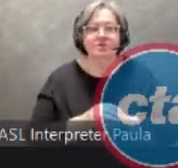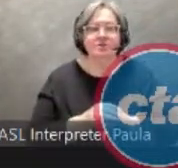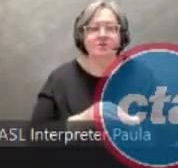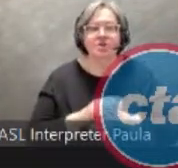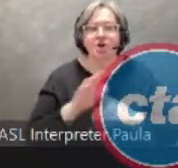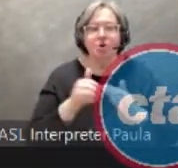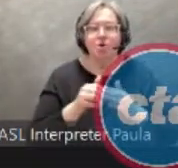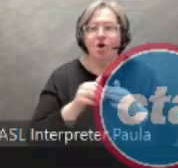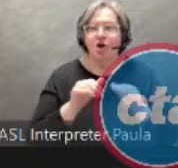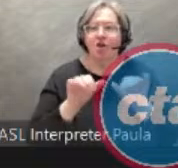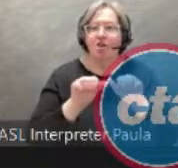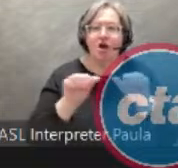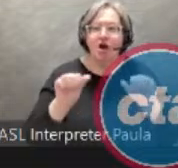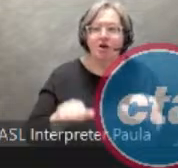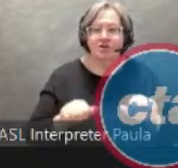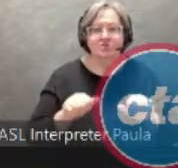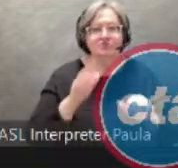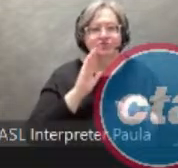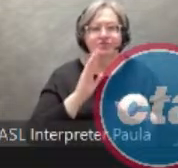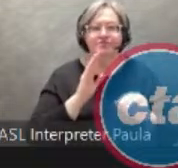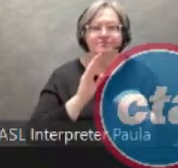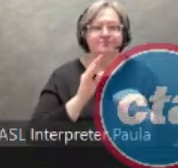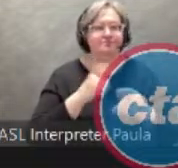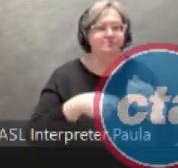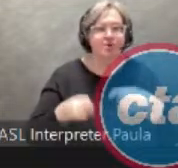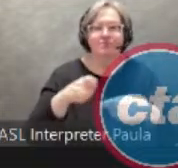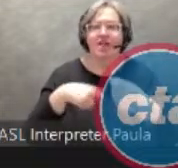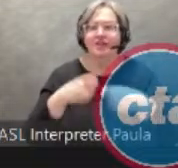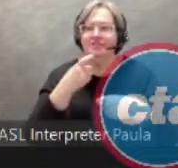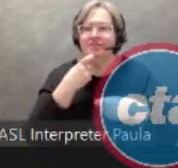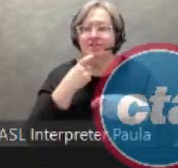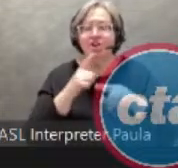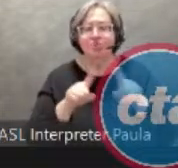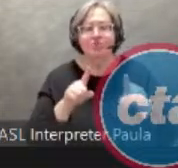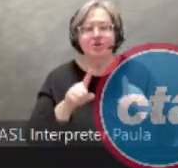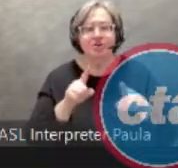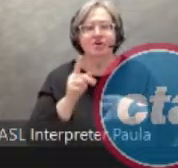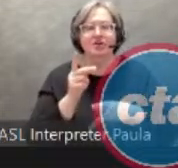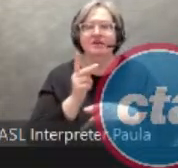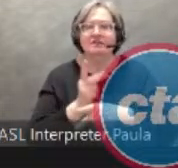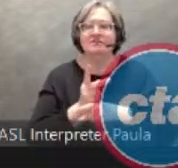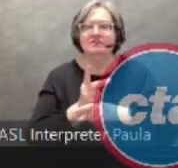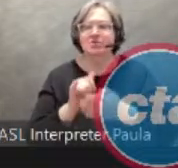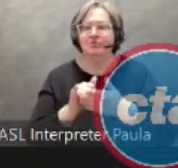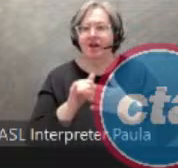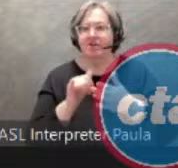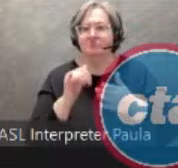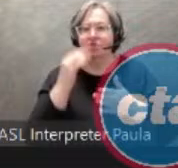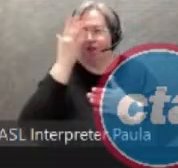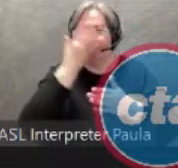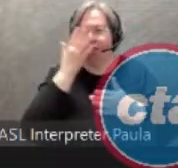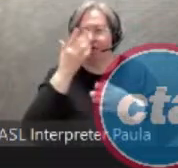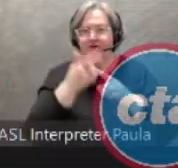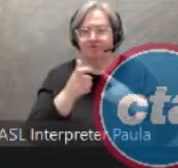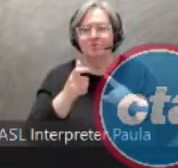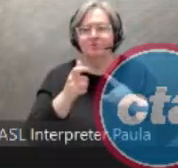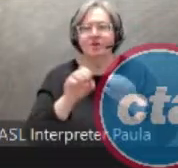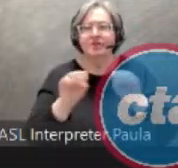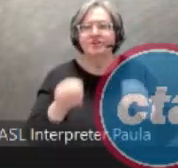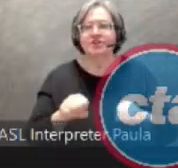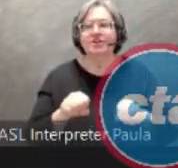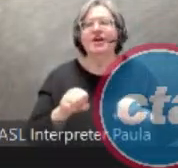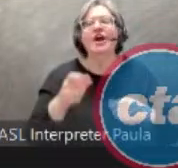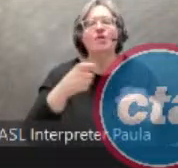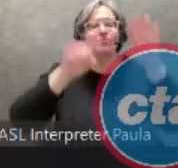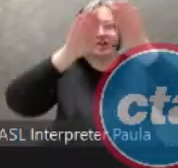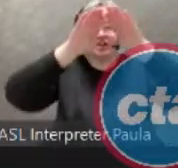finishes, with replacing the glass, but also keeping that initial historic facade that we have from the station, as well as replacing the